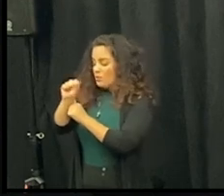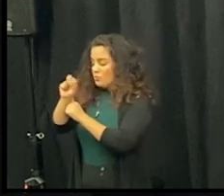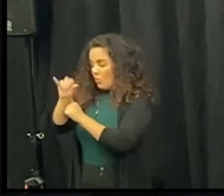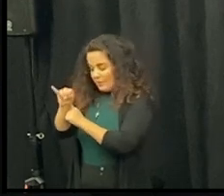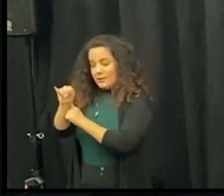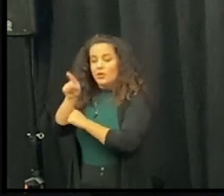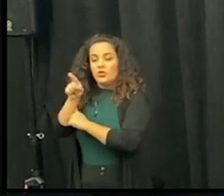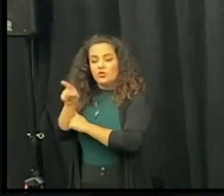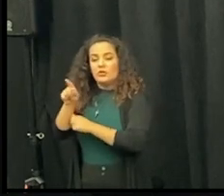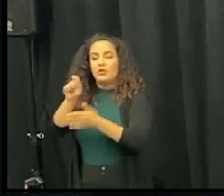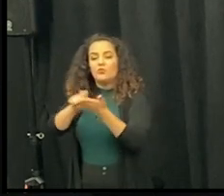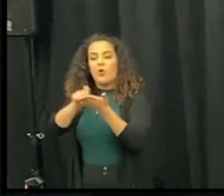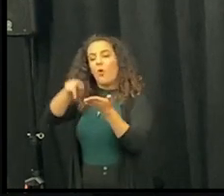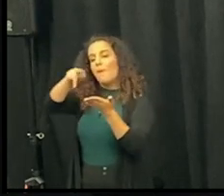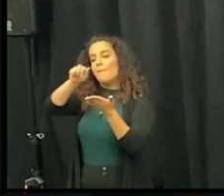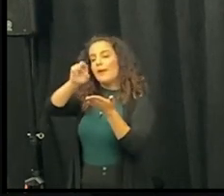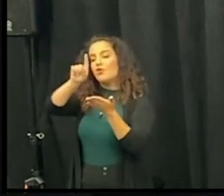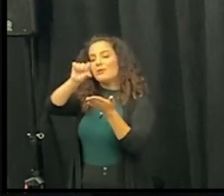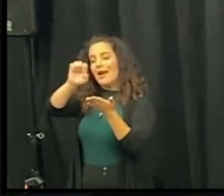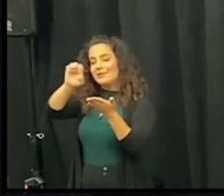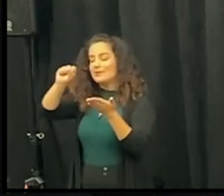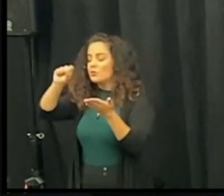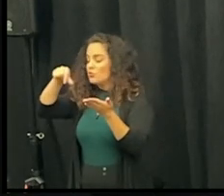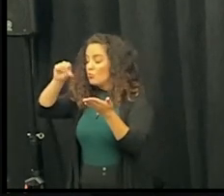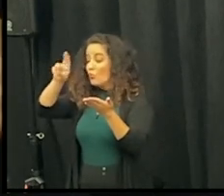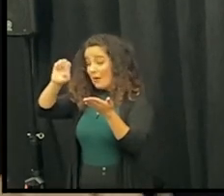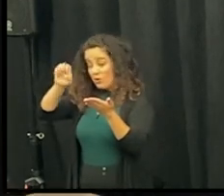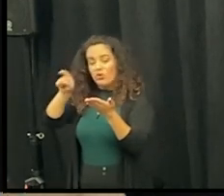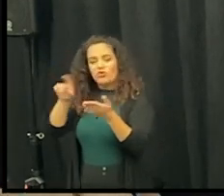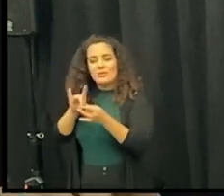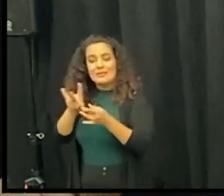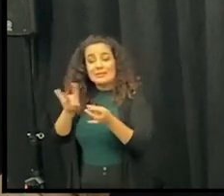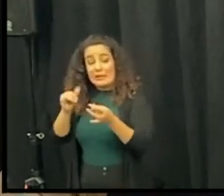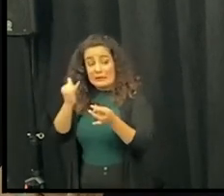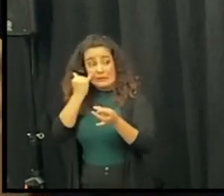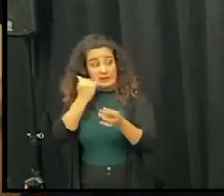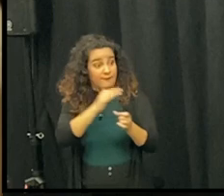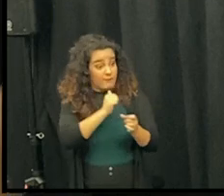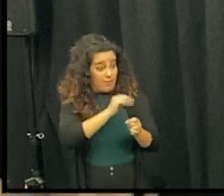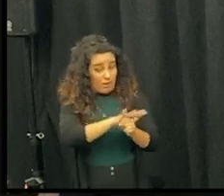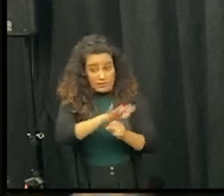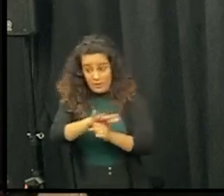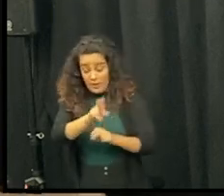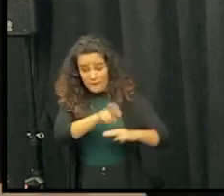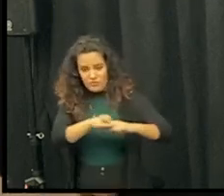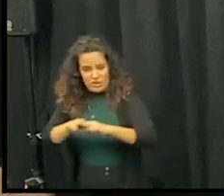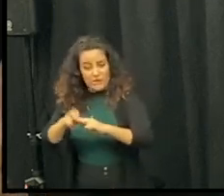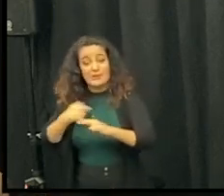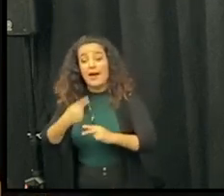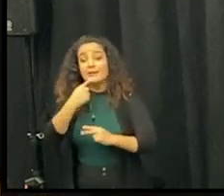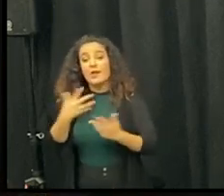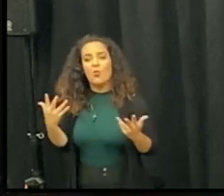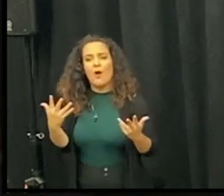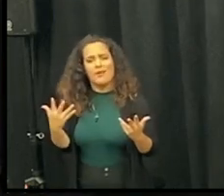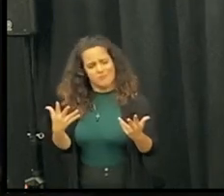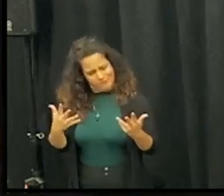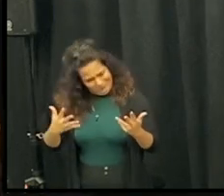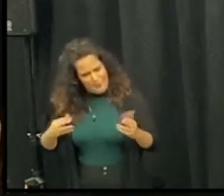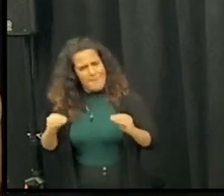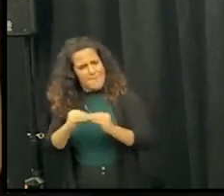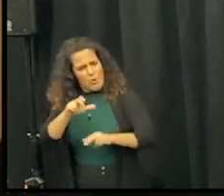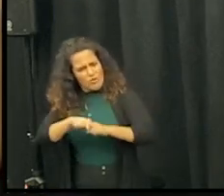Paradise Square. And she said, you know, when you tell me there aren't enough chairs in a room, I say we need more chairs. Like,